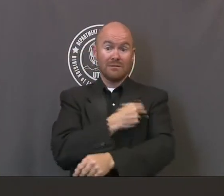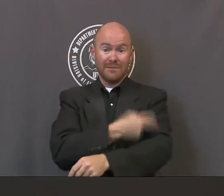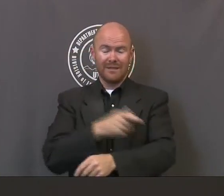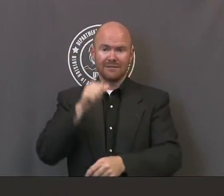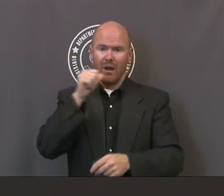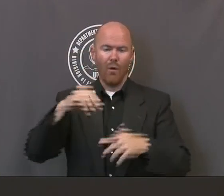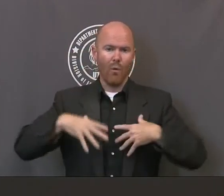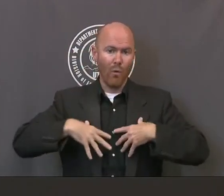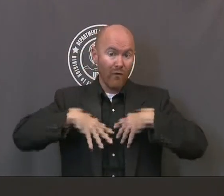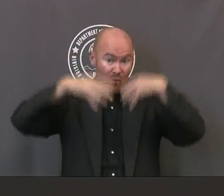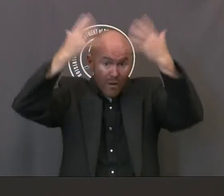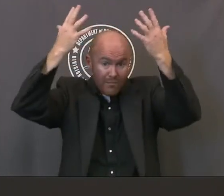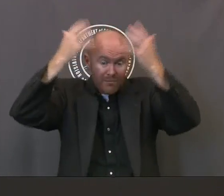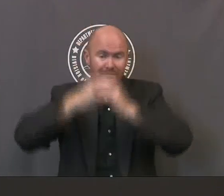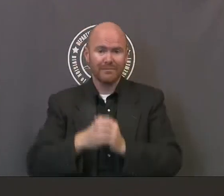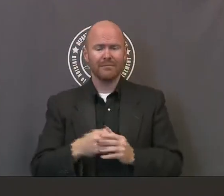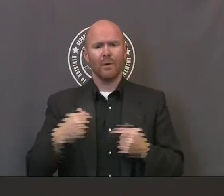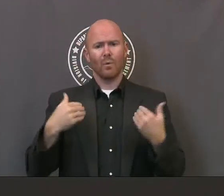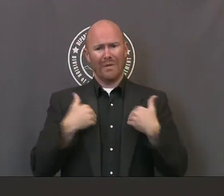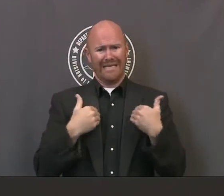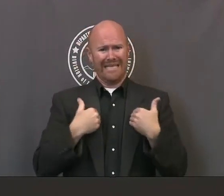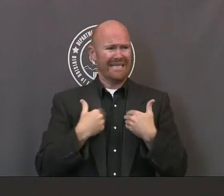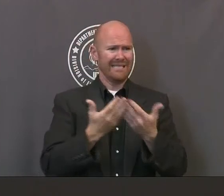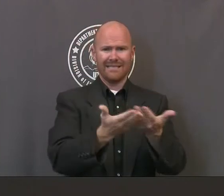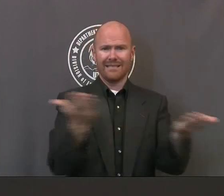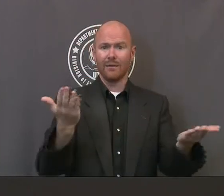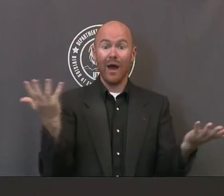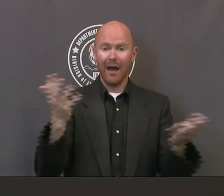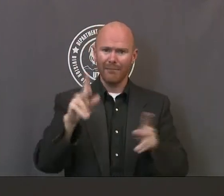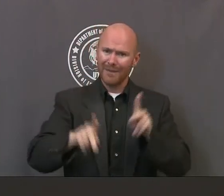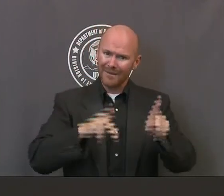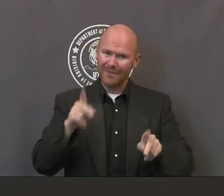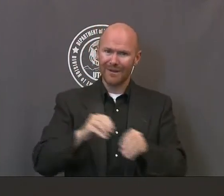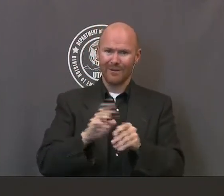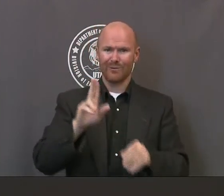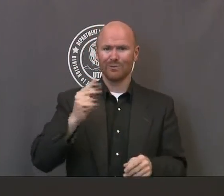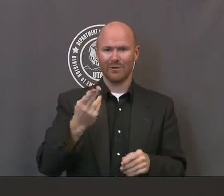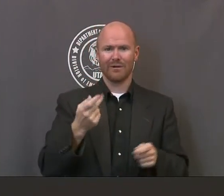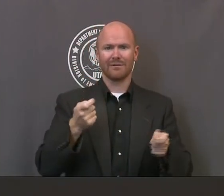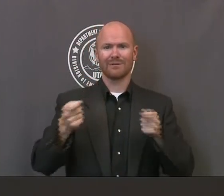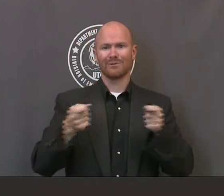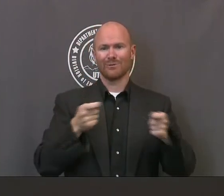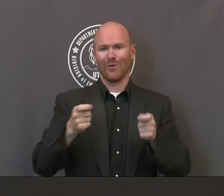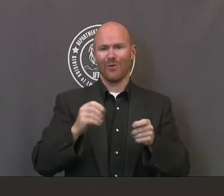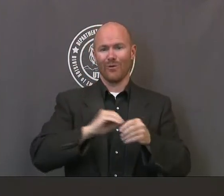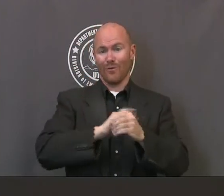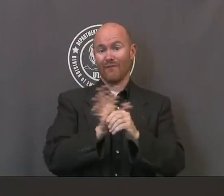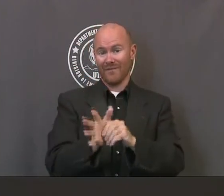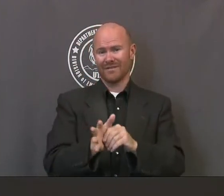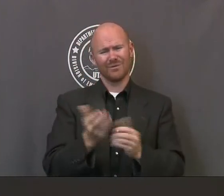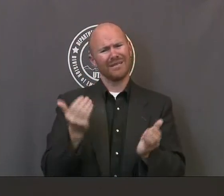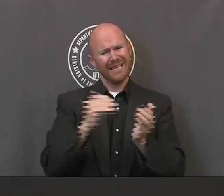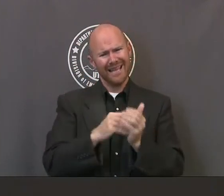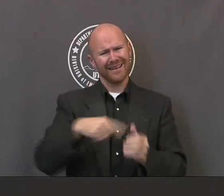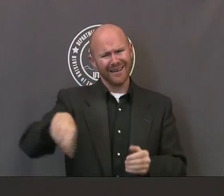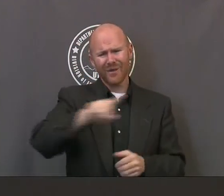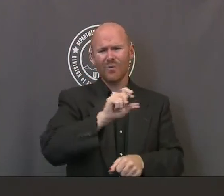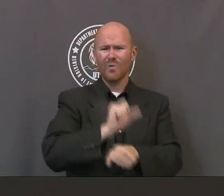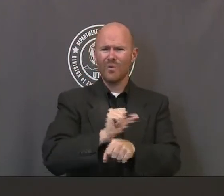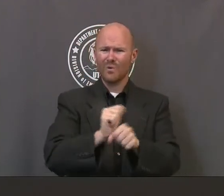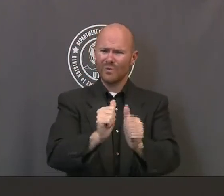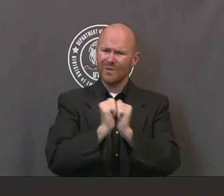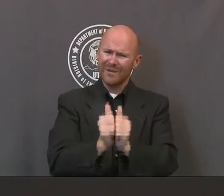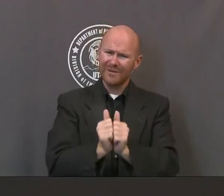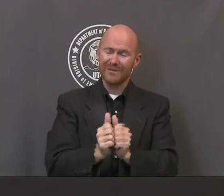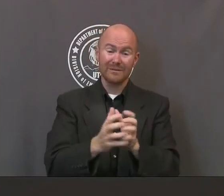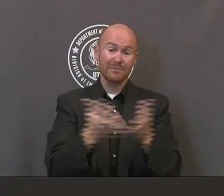system. But we, the people, can control the outcome. So let's have a siren call for all of us to work together as much as we can as we